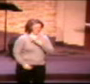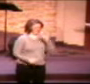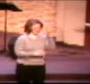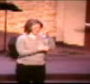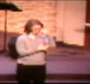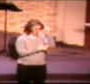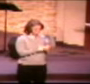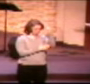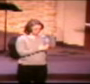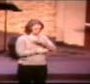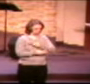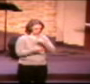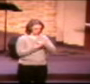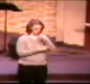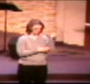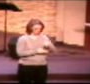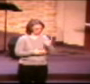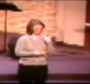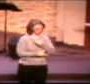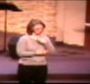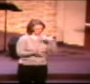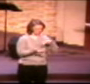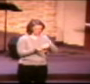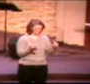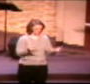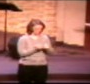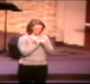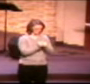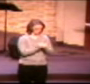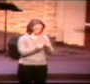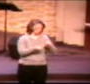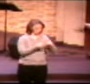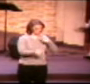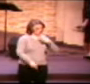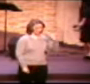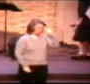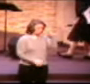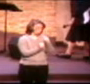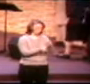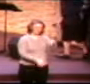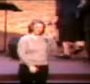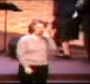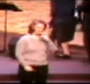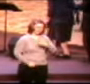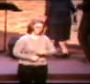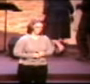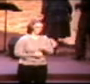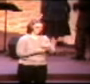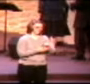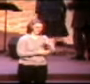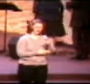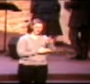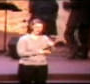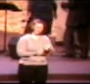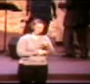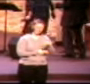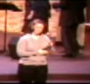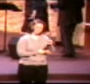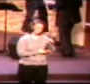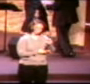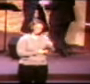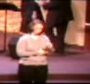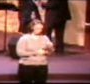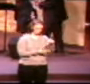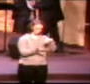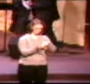because of grace that any of us stand here today. But I know without a doubt that Carrie and Robin both